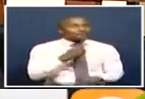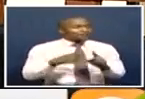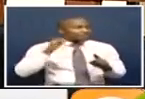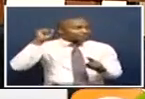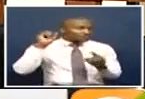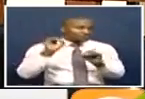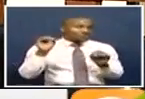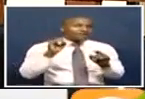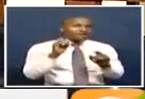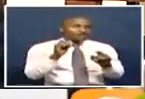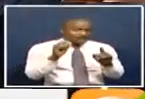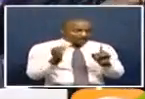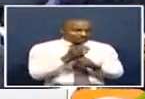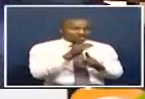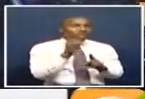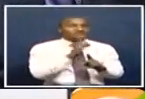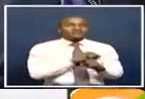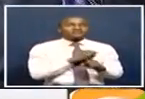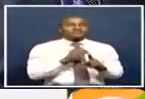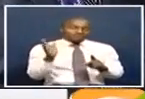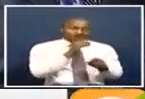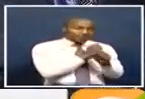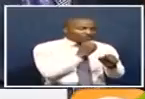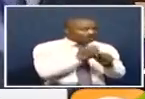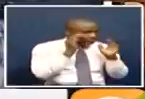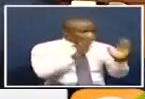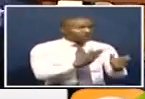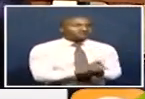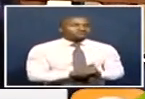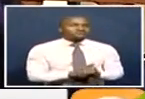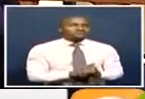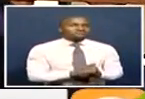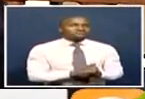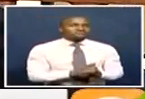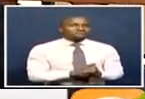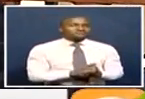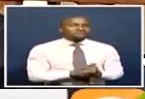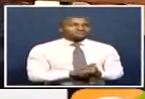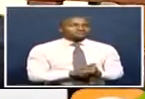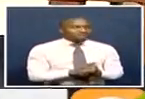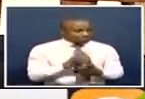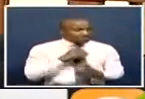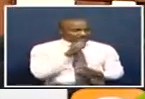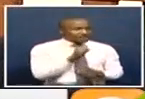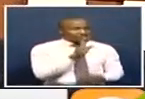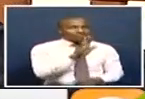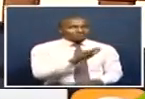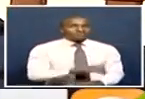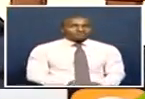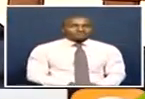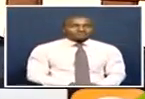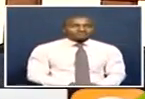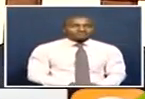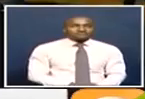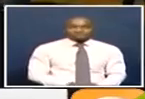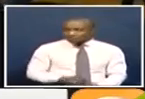After achieving, giving them a leader, I went back to my work. I know better. I remain their elder. Yeah. SG, we've got a couple of minutes left. That's